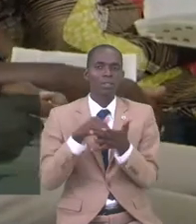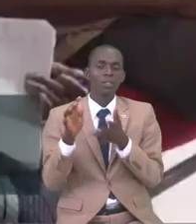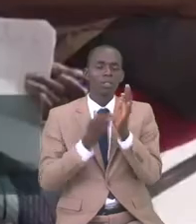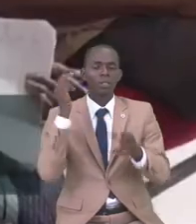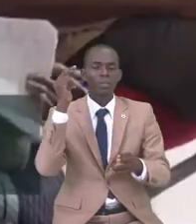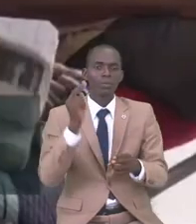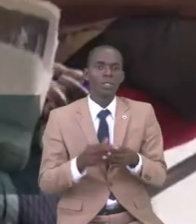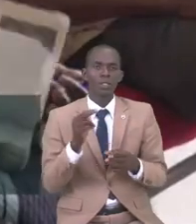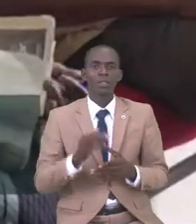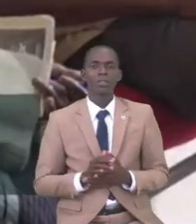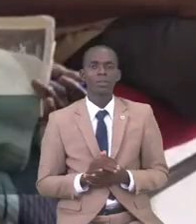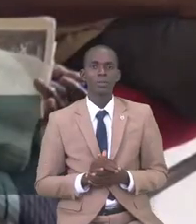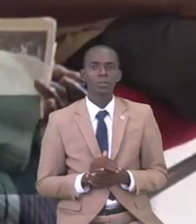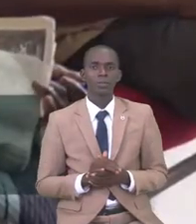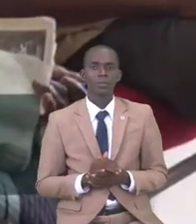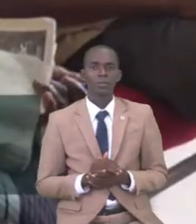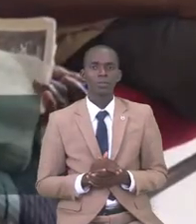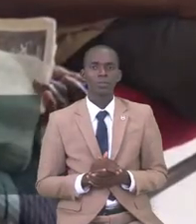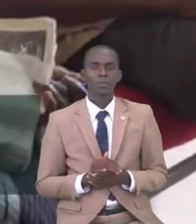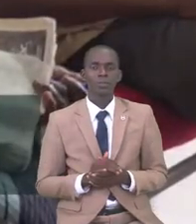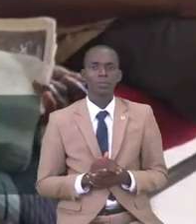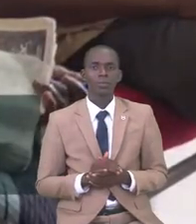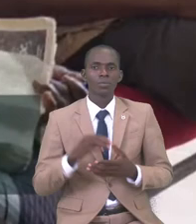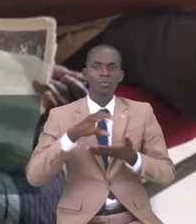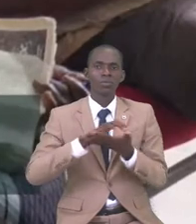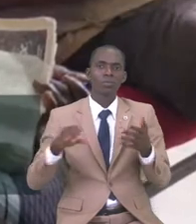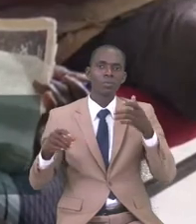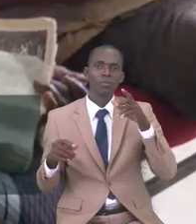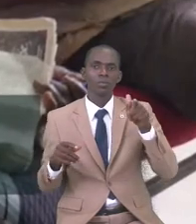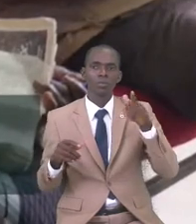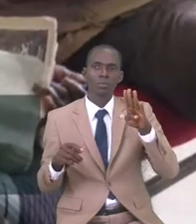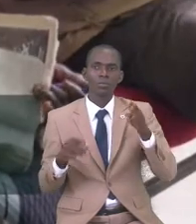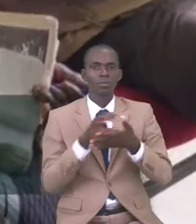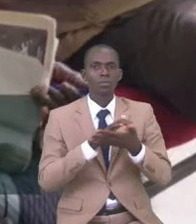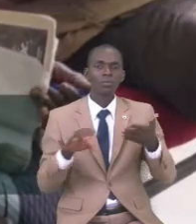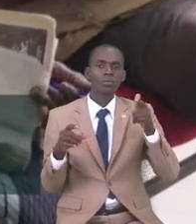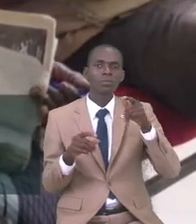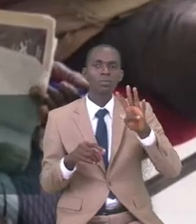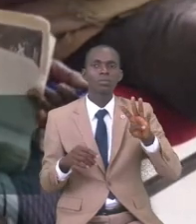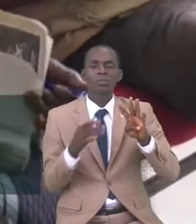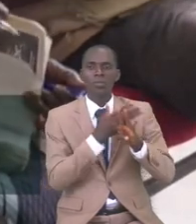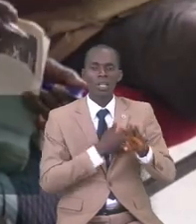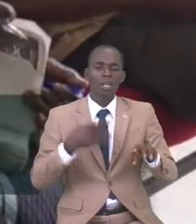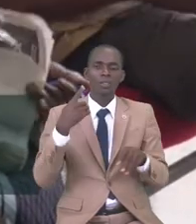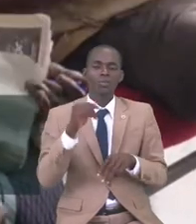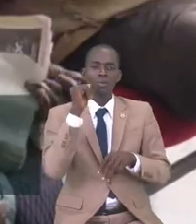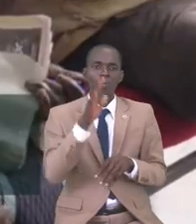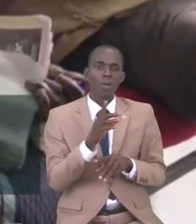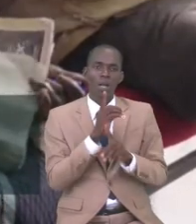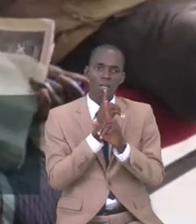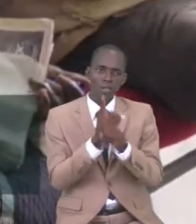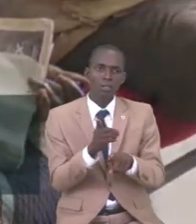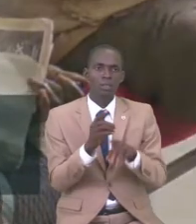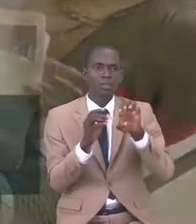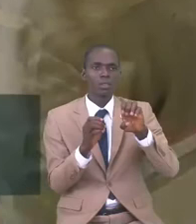Jesus' name. Verse 24. In verse 24, and the woman said to